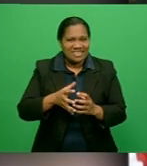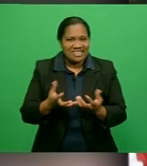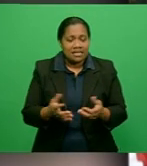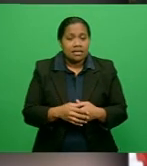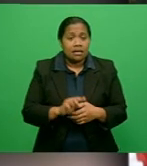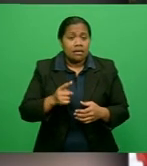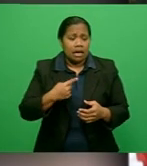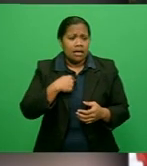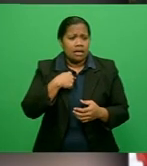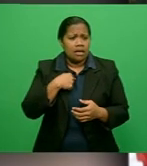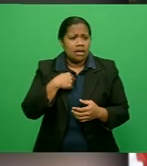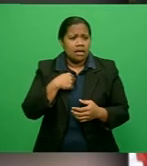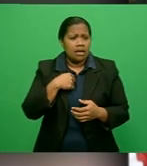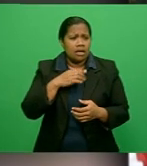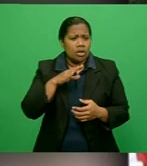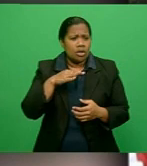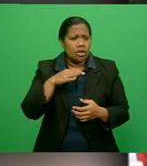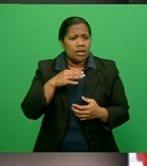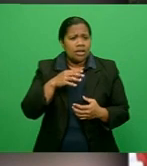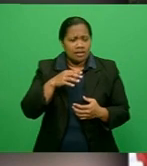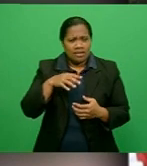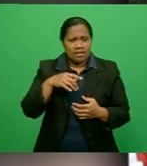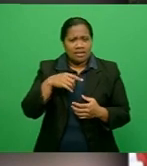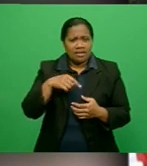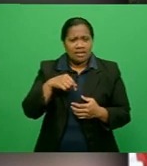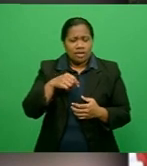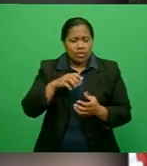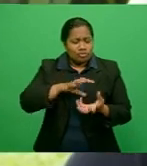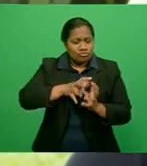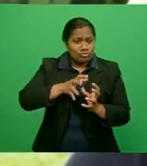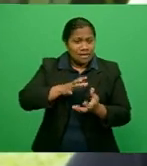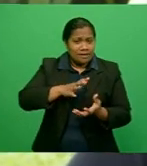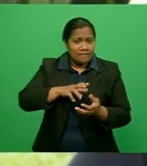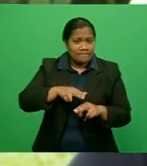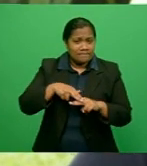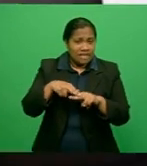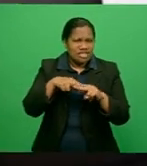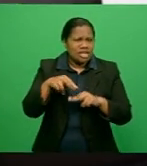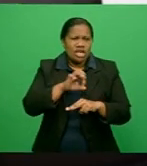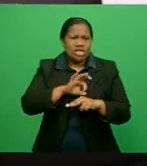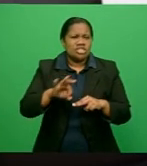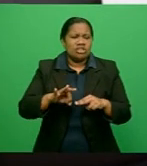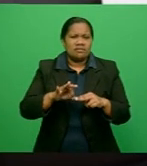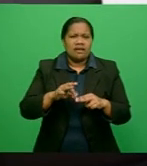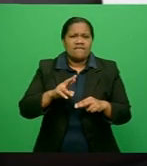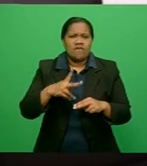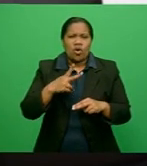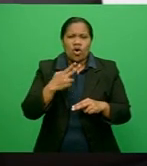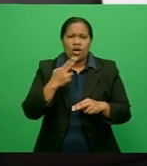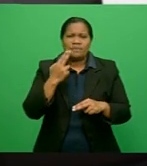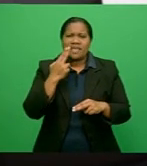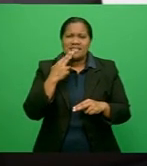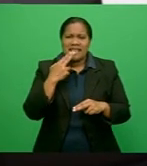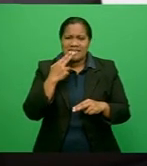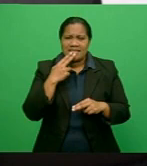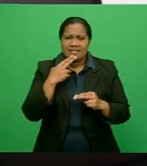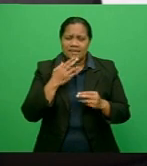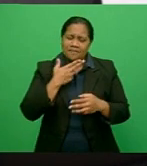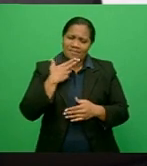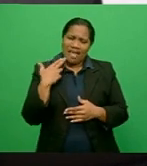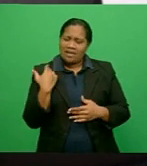Juice Fiji is not here to pleasure your taste bud. And his advice to